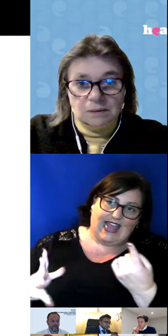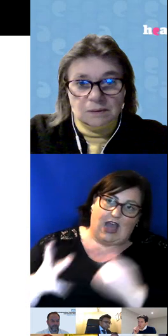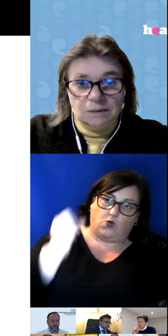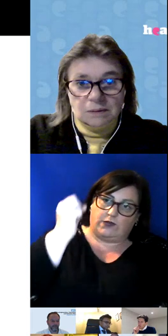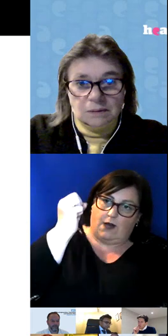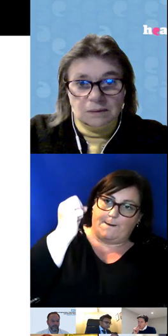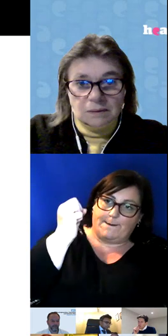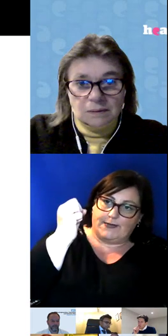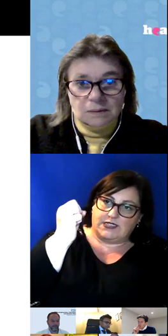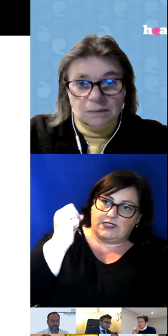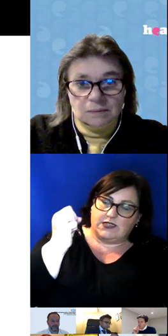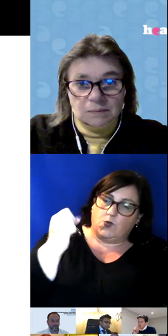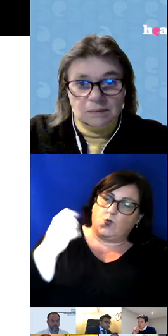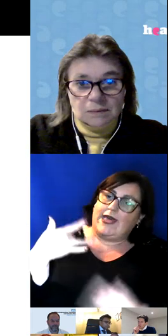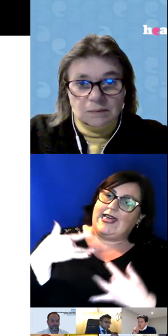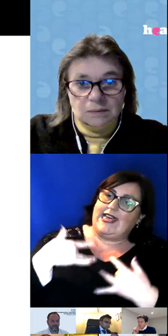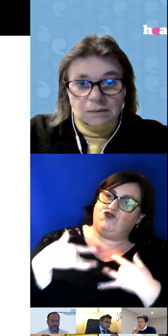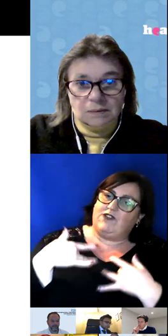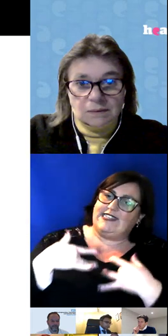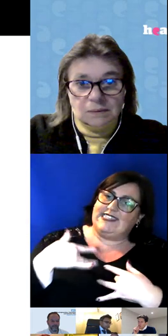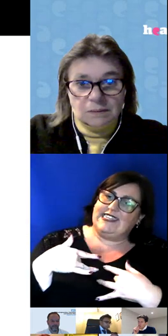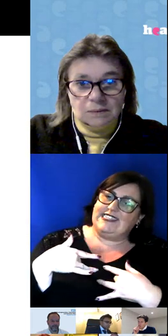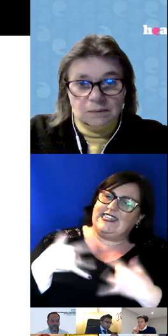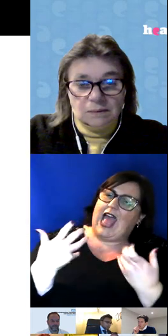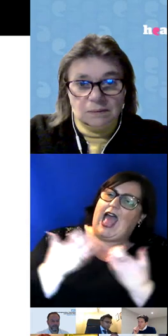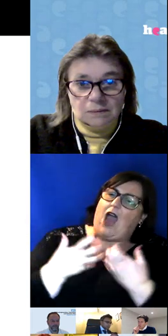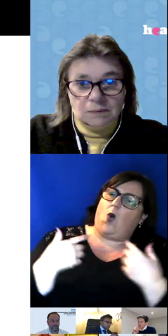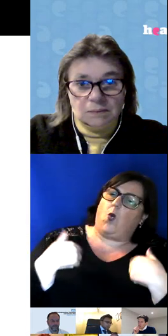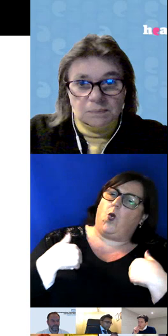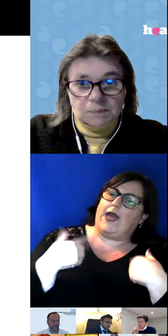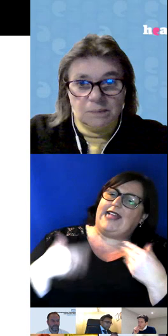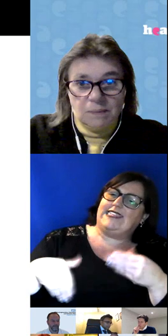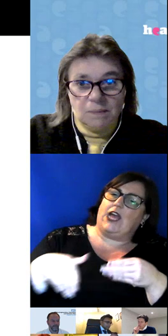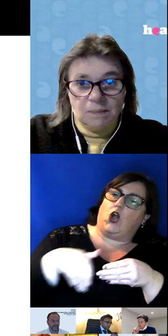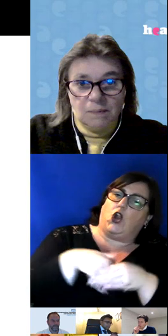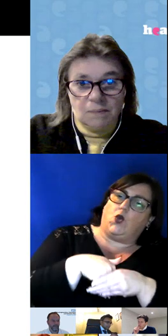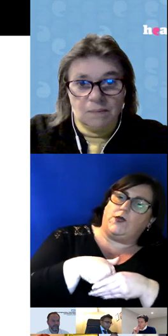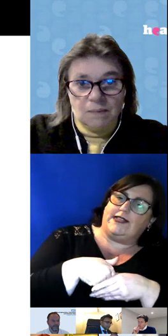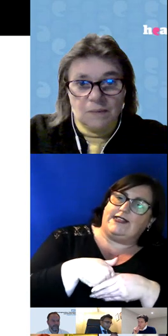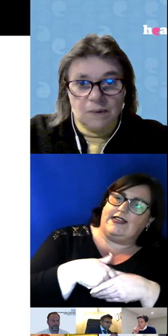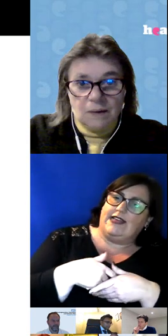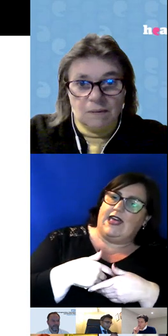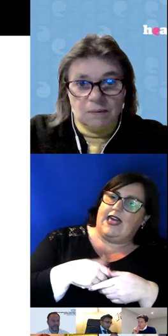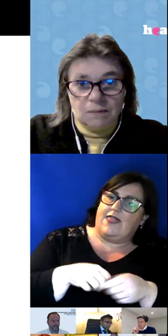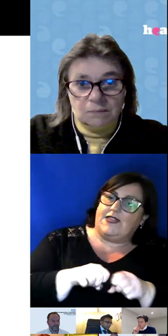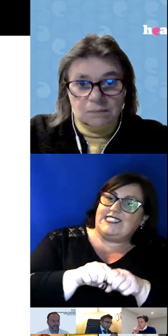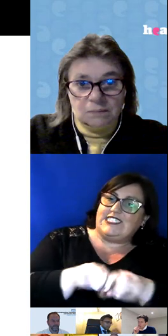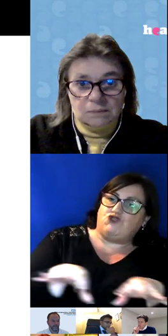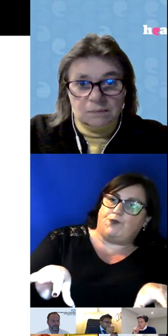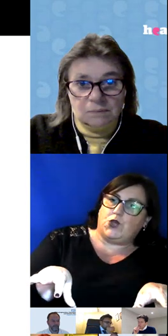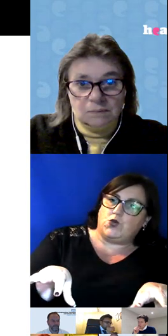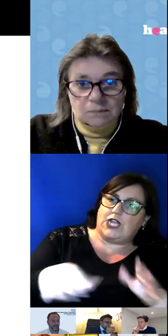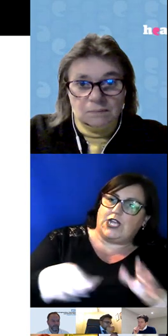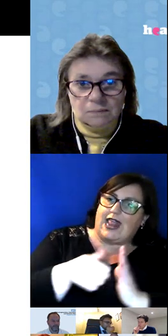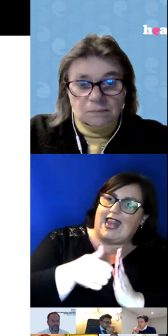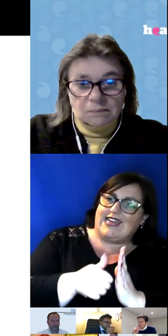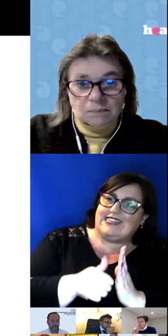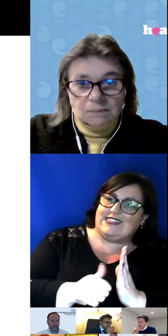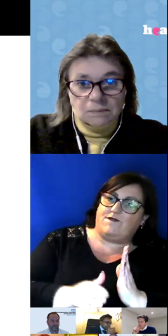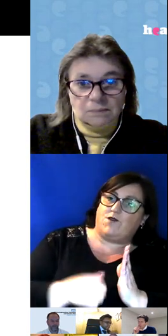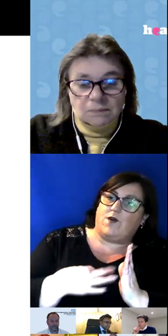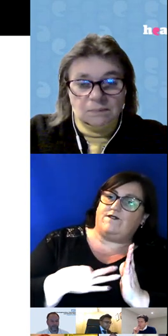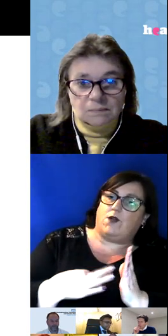included in the sort of distribution list in relation to like the voluntary sector, and what the voluntary sector's been